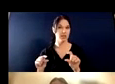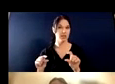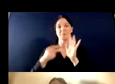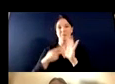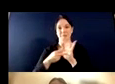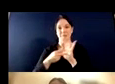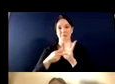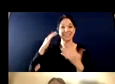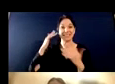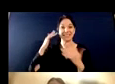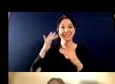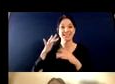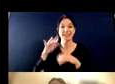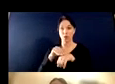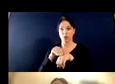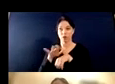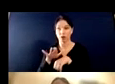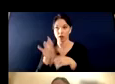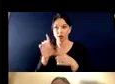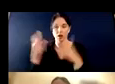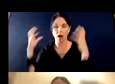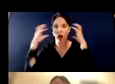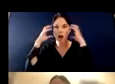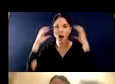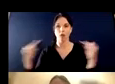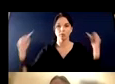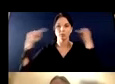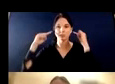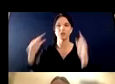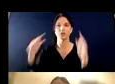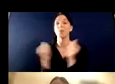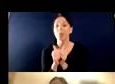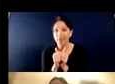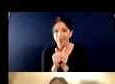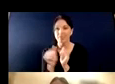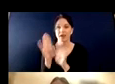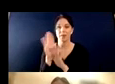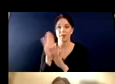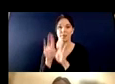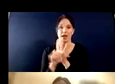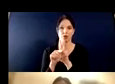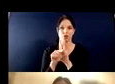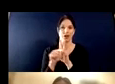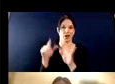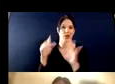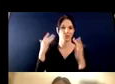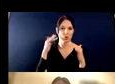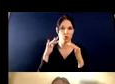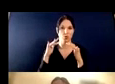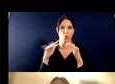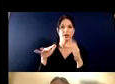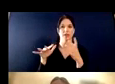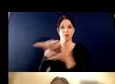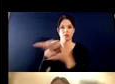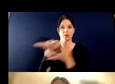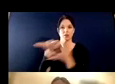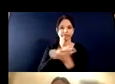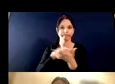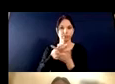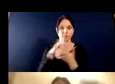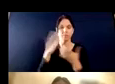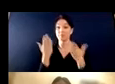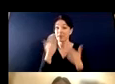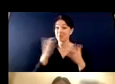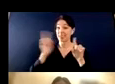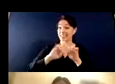your child with background noise. And background noise is used when there is a difference in hearing between ears or when there is